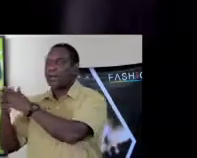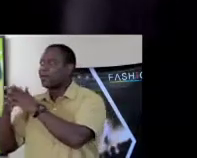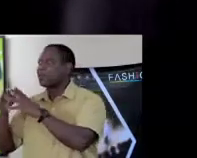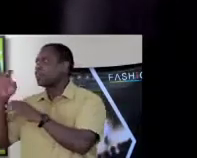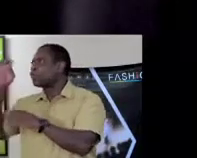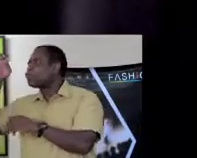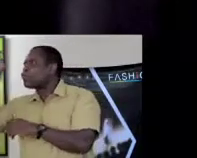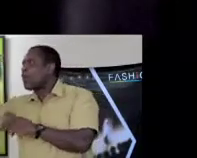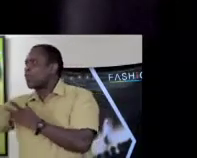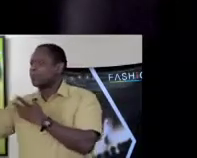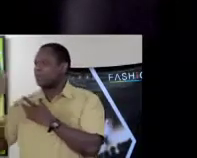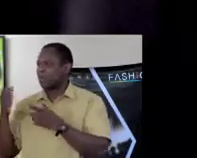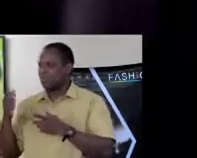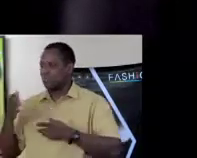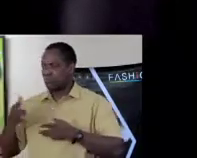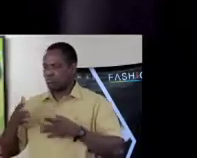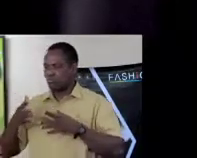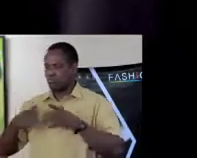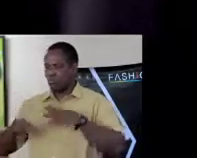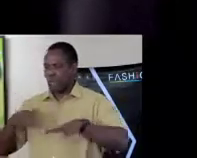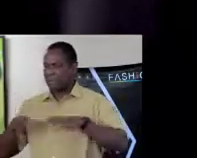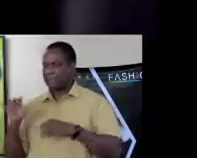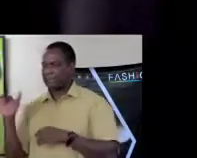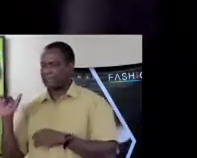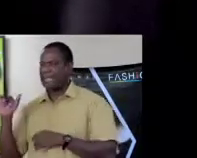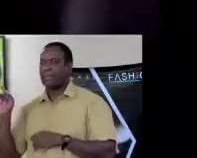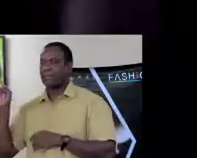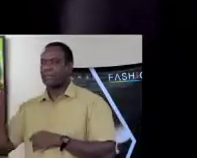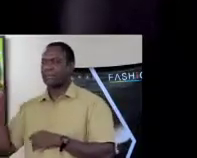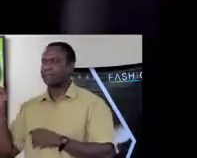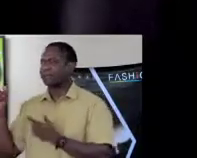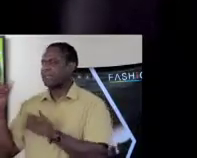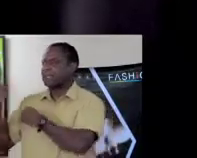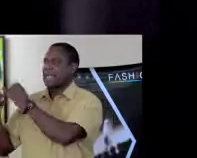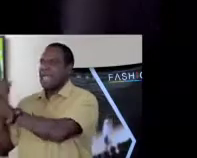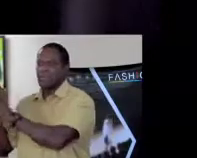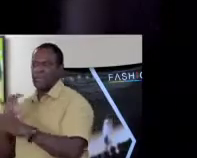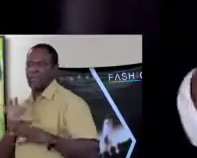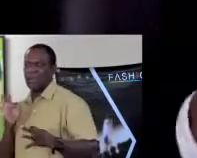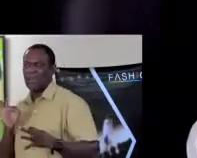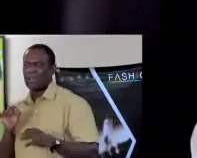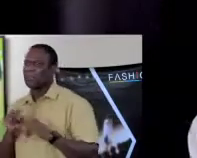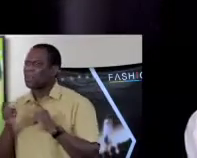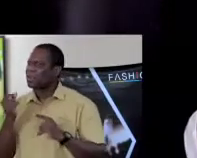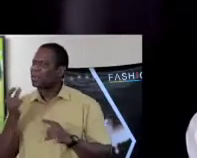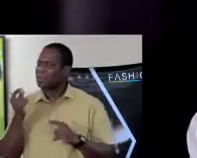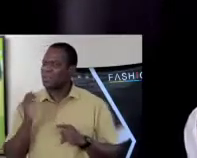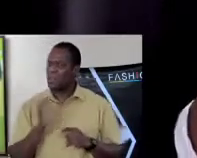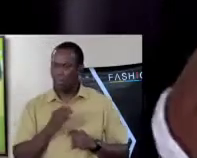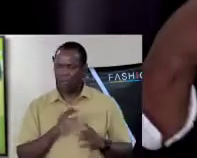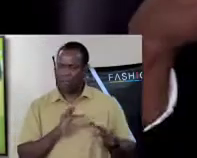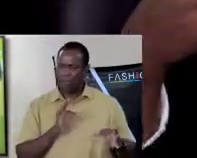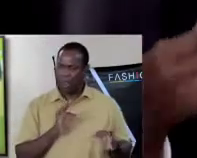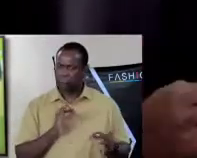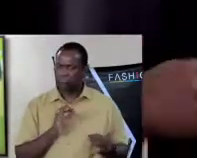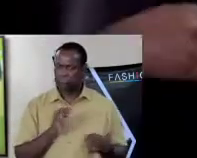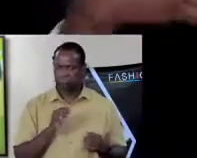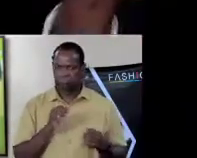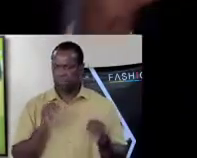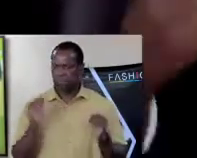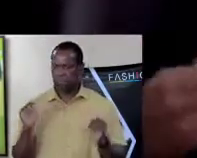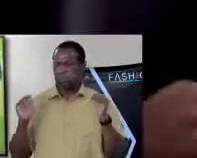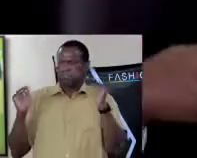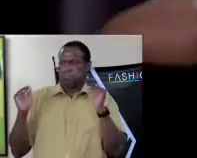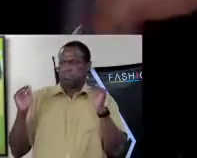know? So we have to do this process, and it's an evolution. It's not all formulated. But if the